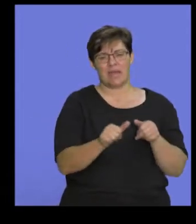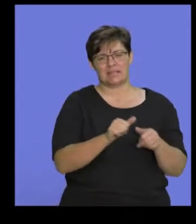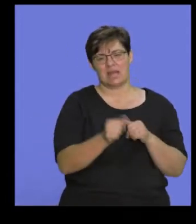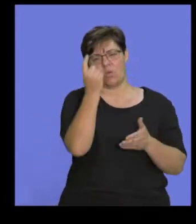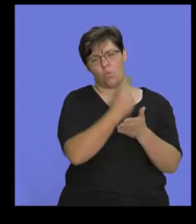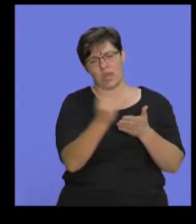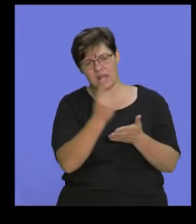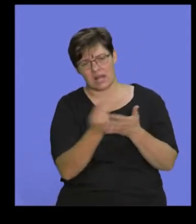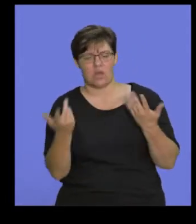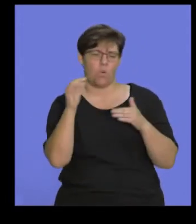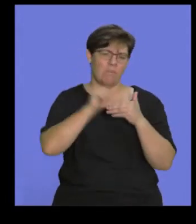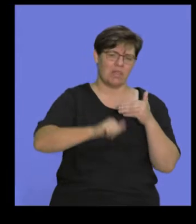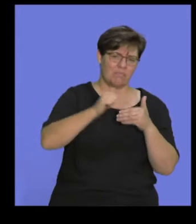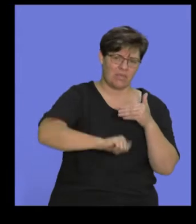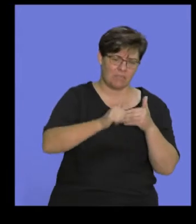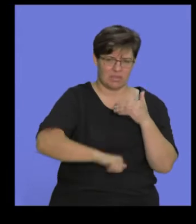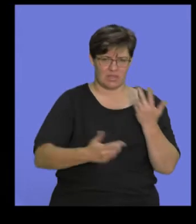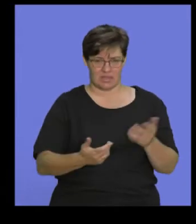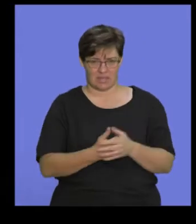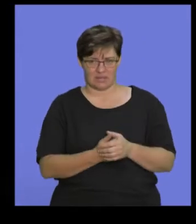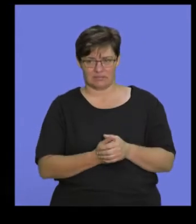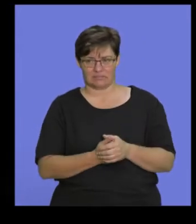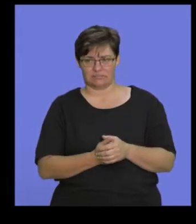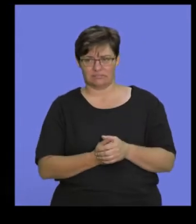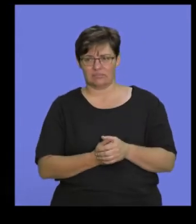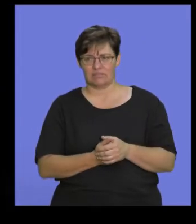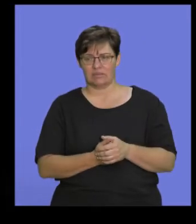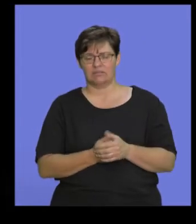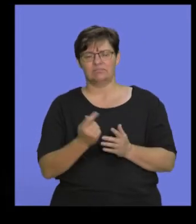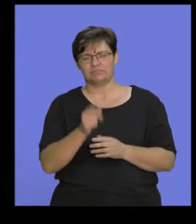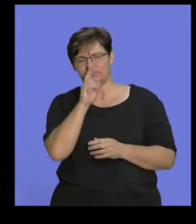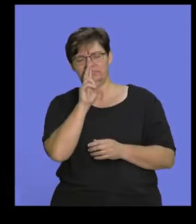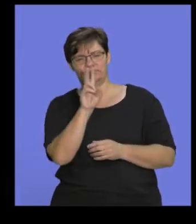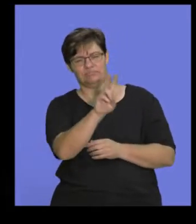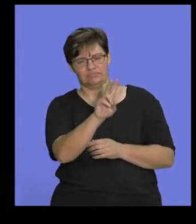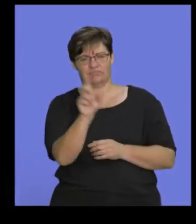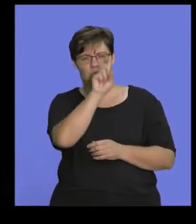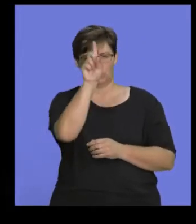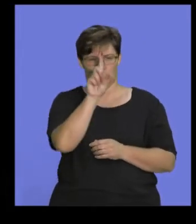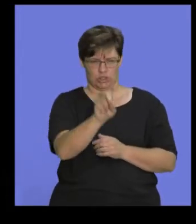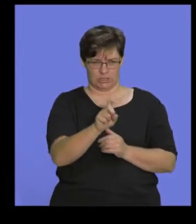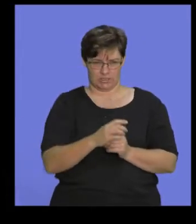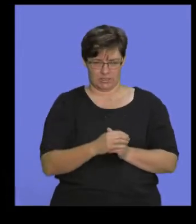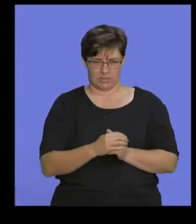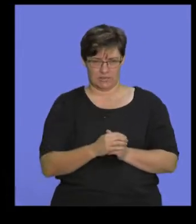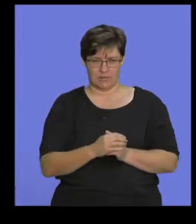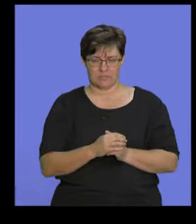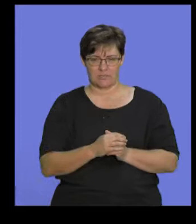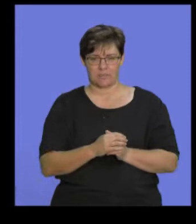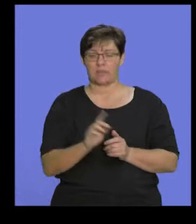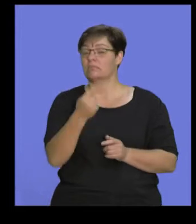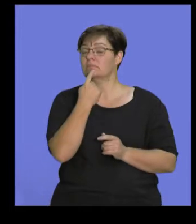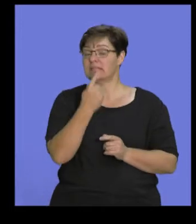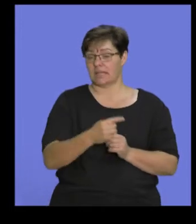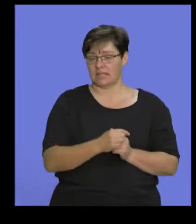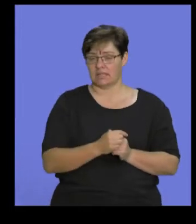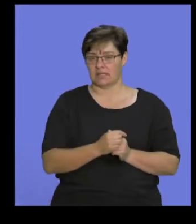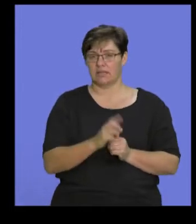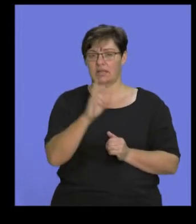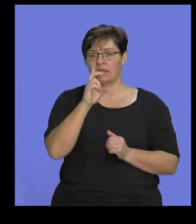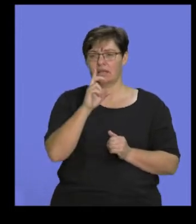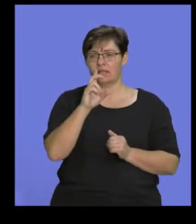to have it on a weekly or monthly, like that. Now, let's just look at a question that is specific now. It